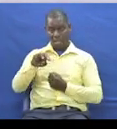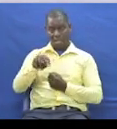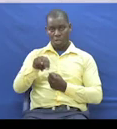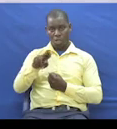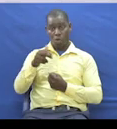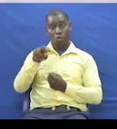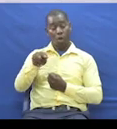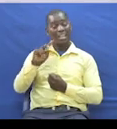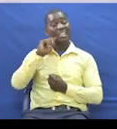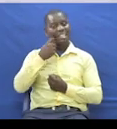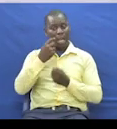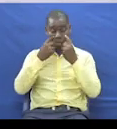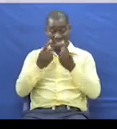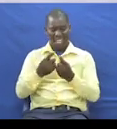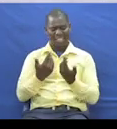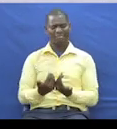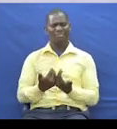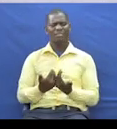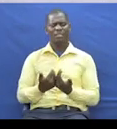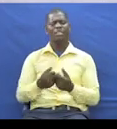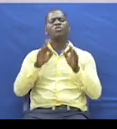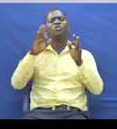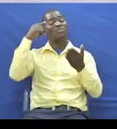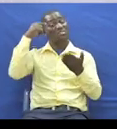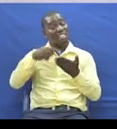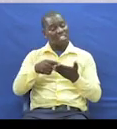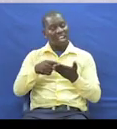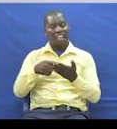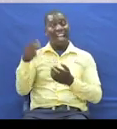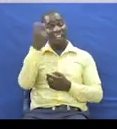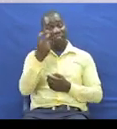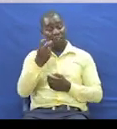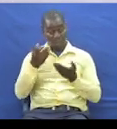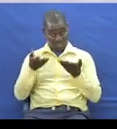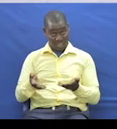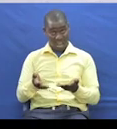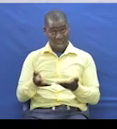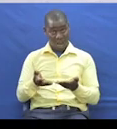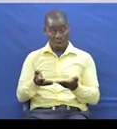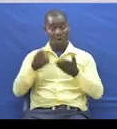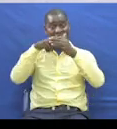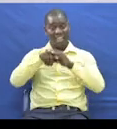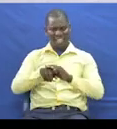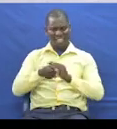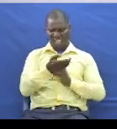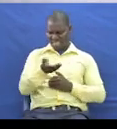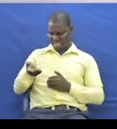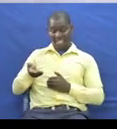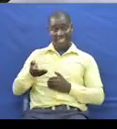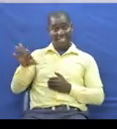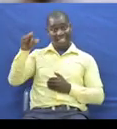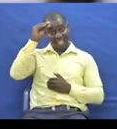try to see the important definitions or important items that we found here in this study.